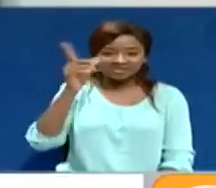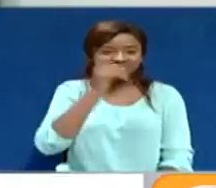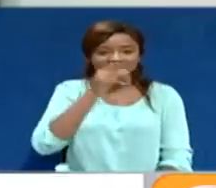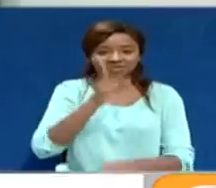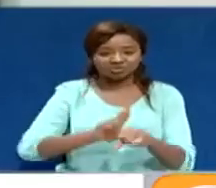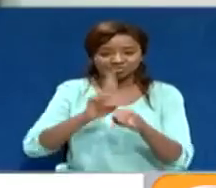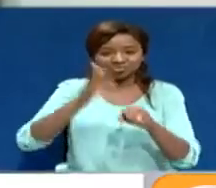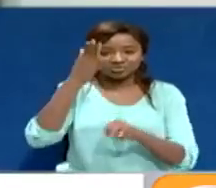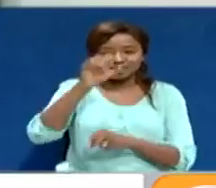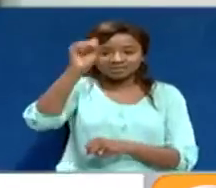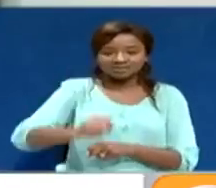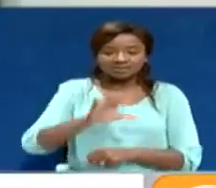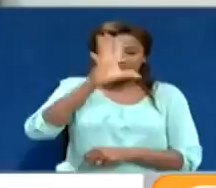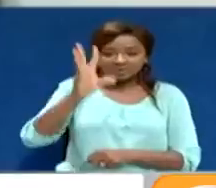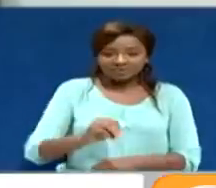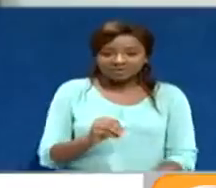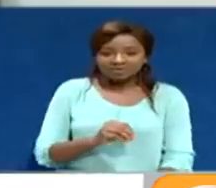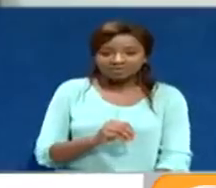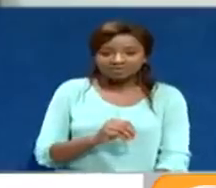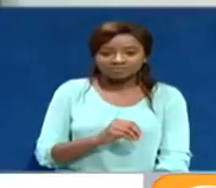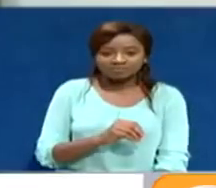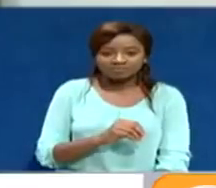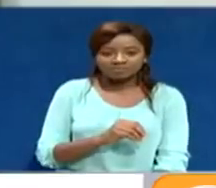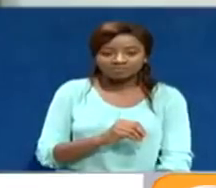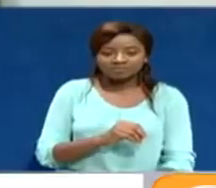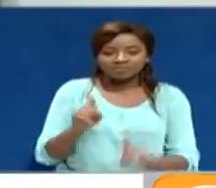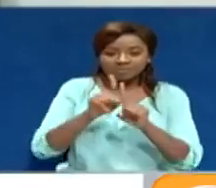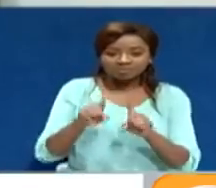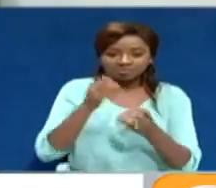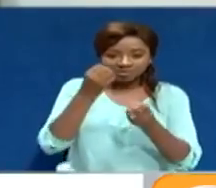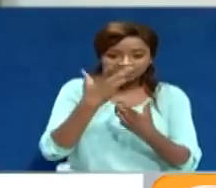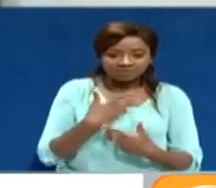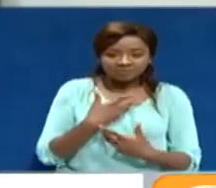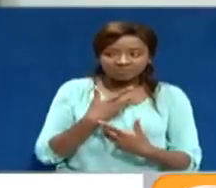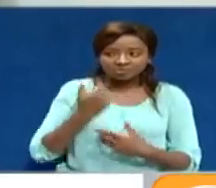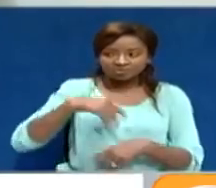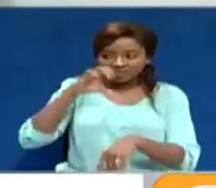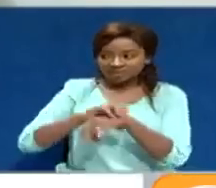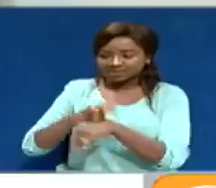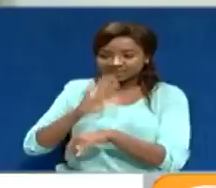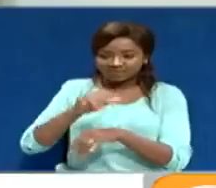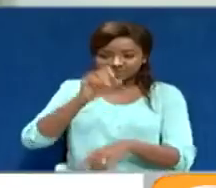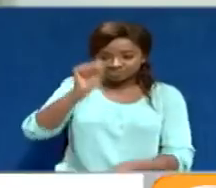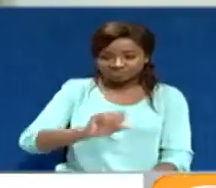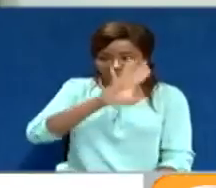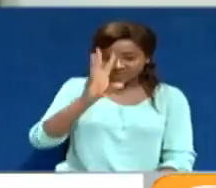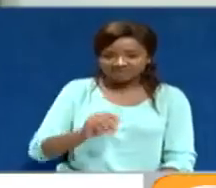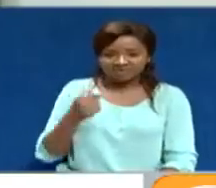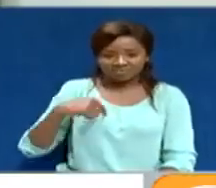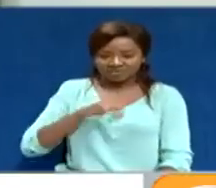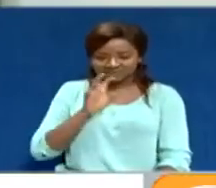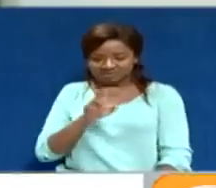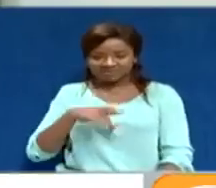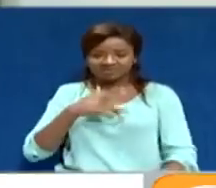Africa. And the results that are coming from South Africa are very encouraging, and we will continue